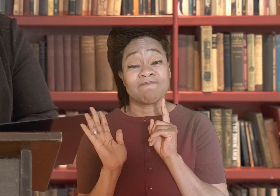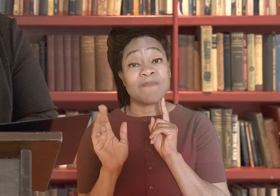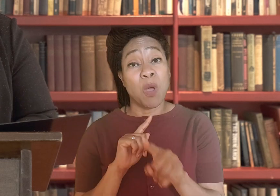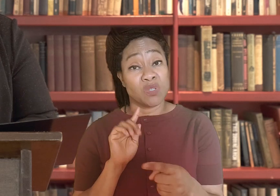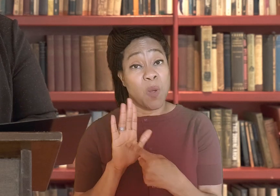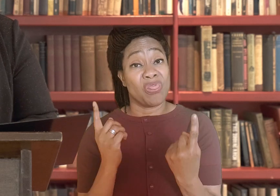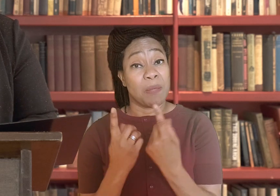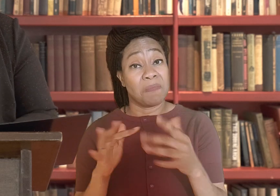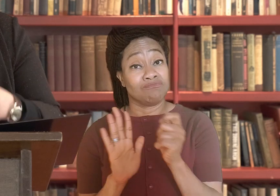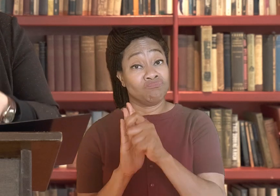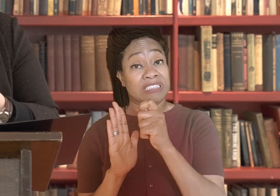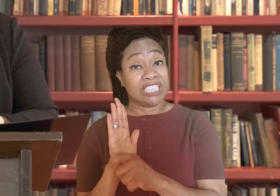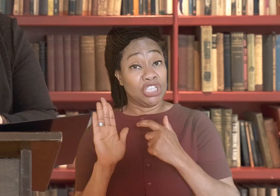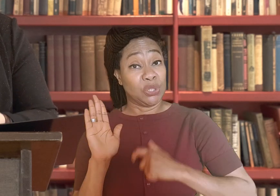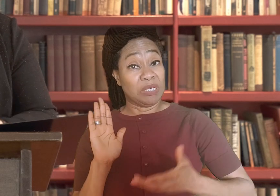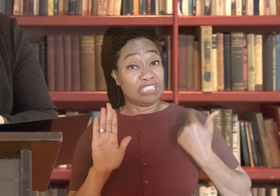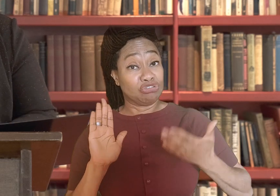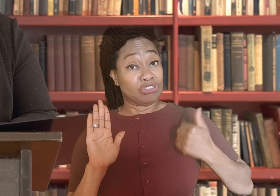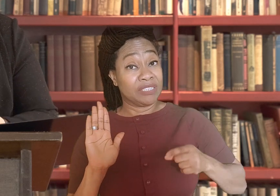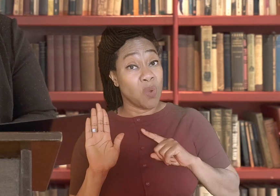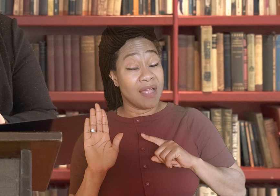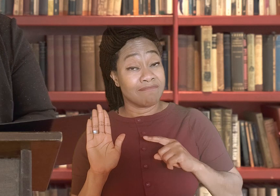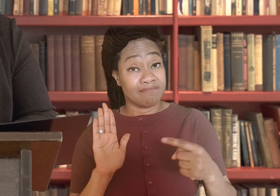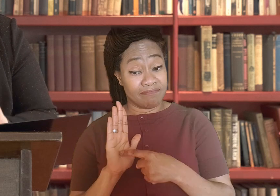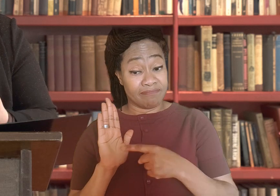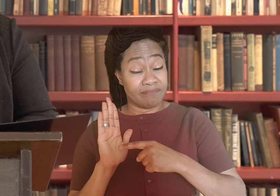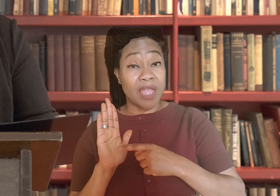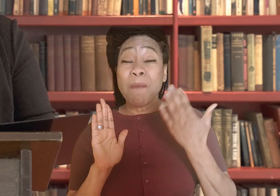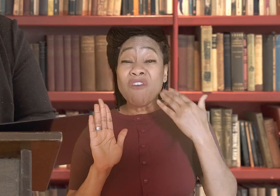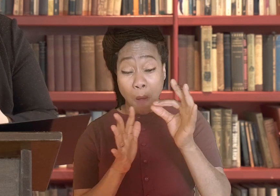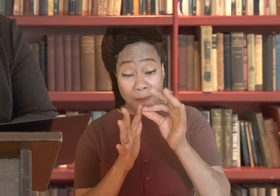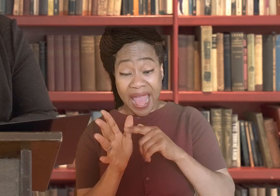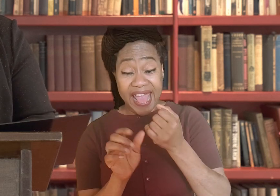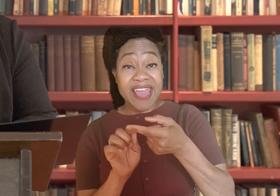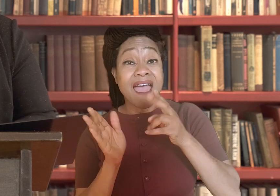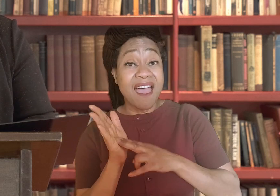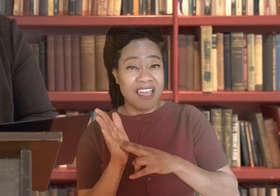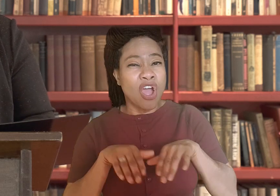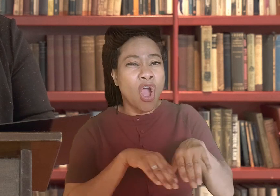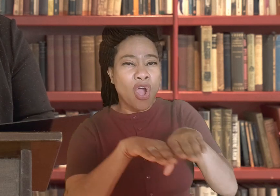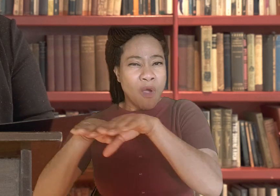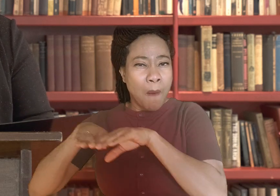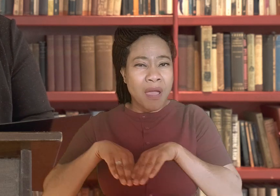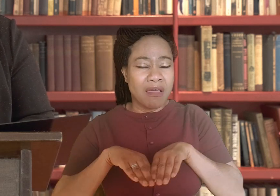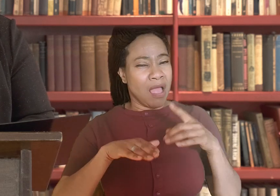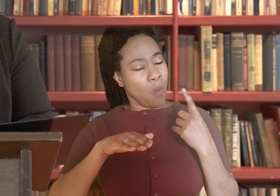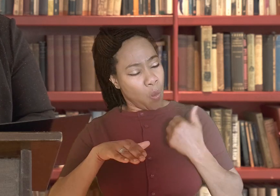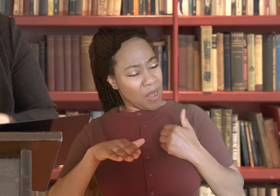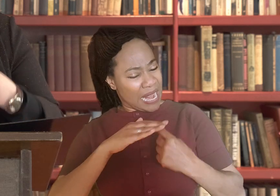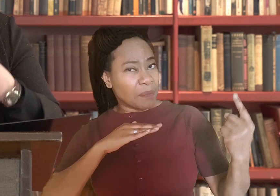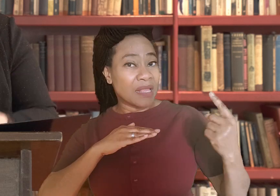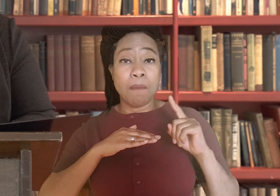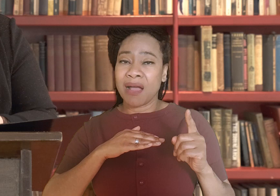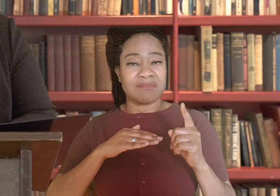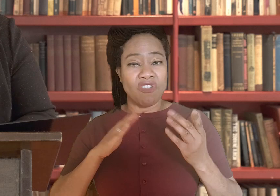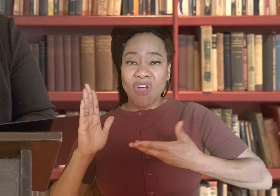human history. Not only did they take away the rights of women to be independent, as was common in many pagan societies,